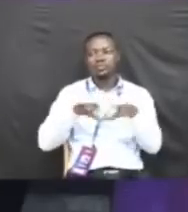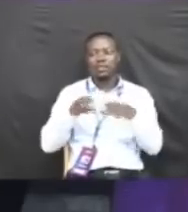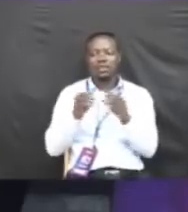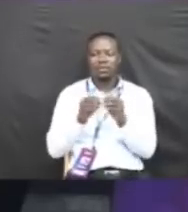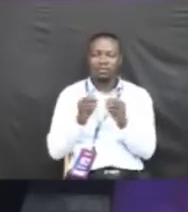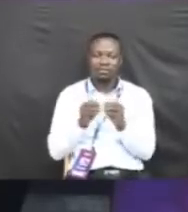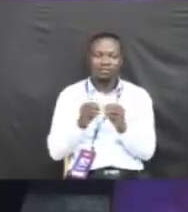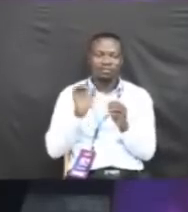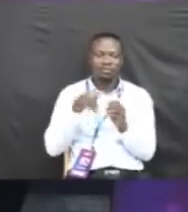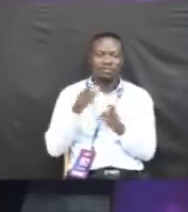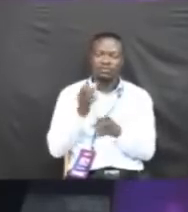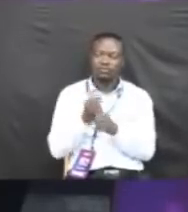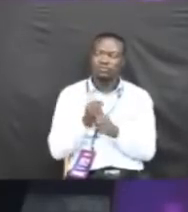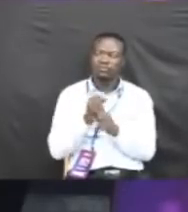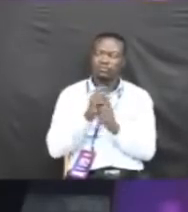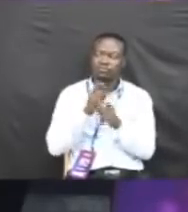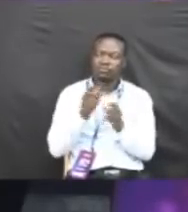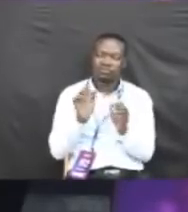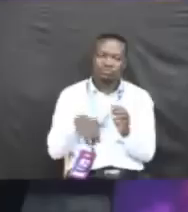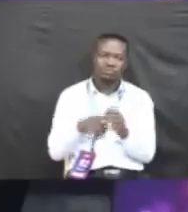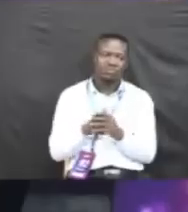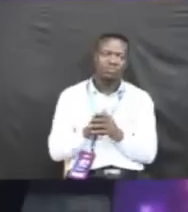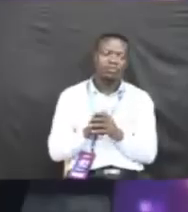then Dickness are Co